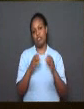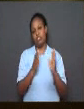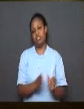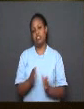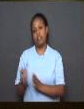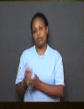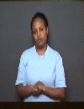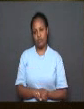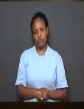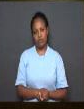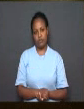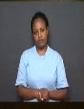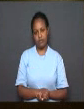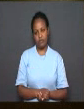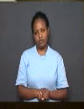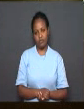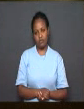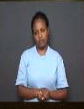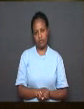Students, let's get ready.